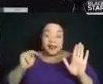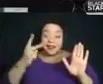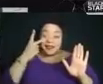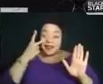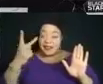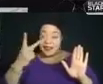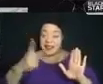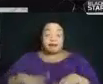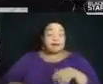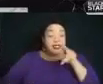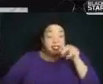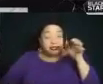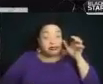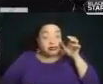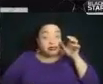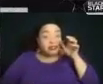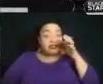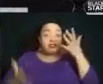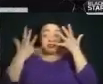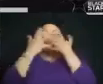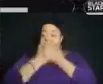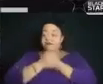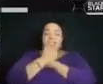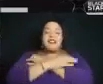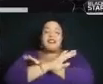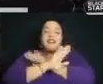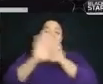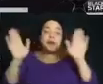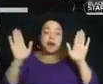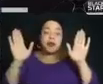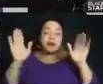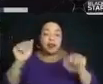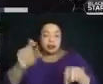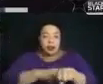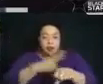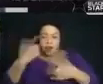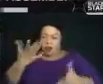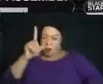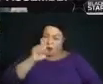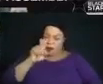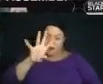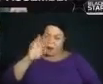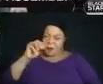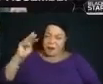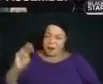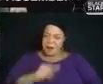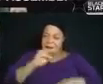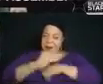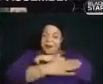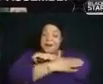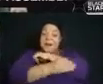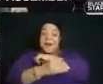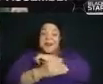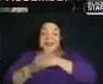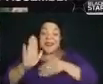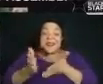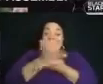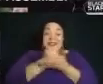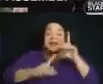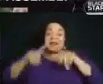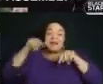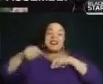140 million poor and low-wealth people in this country. And we know it doesn't have to be this way. We won't be